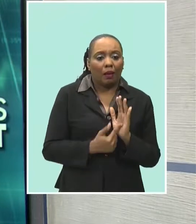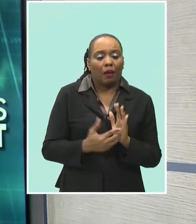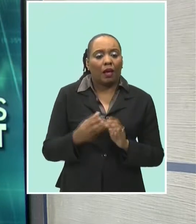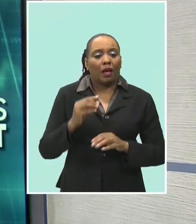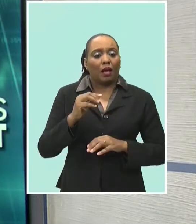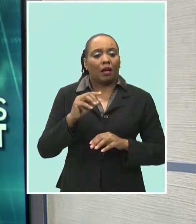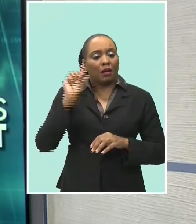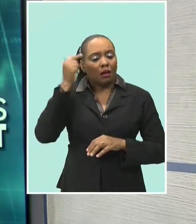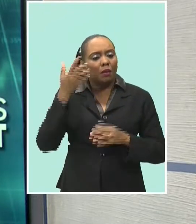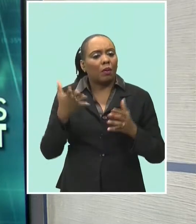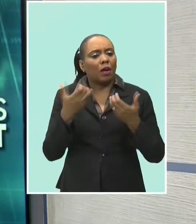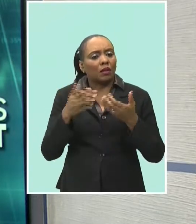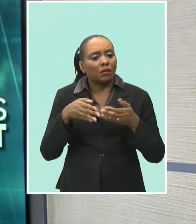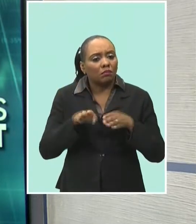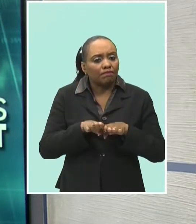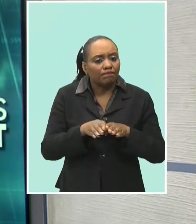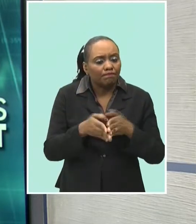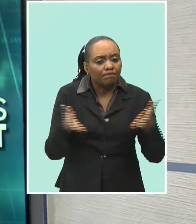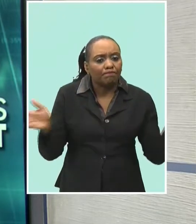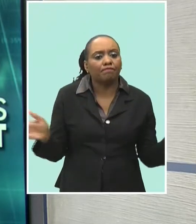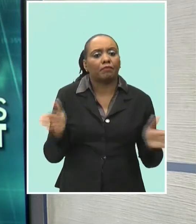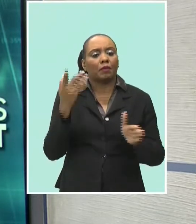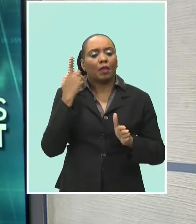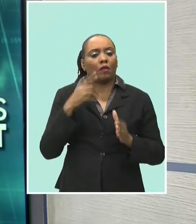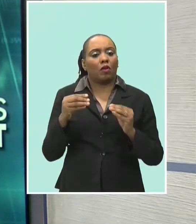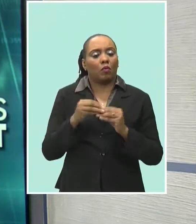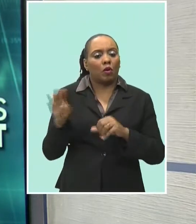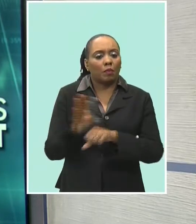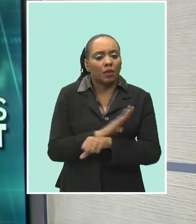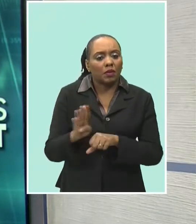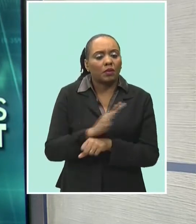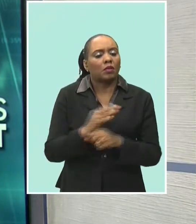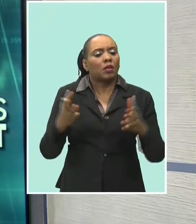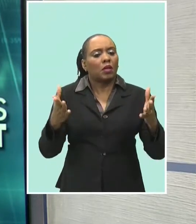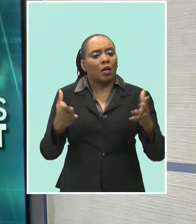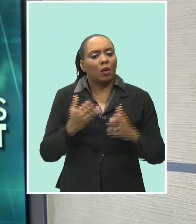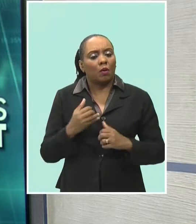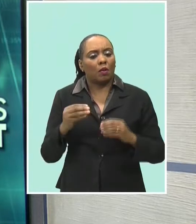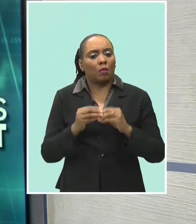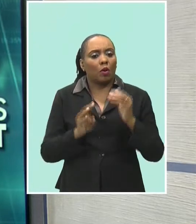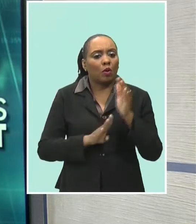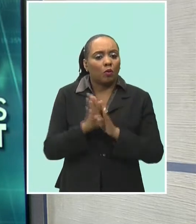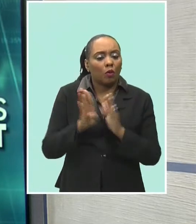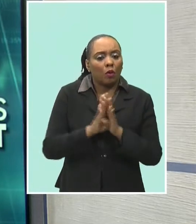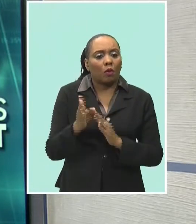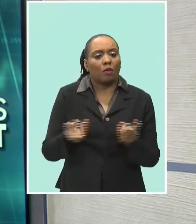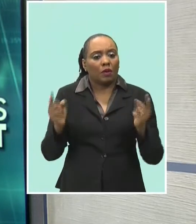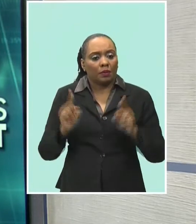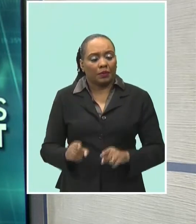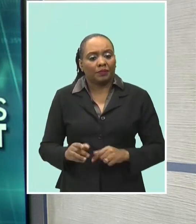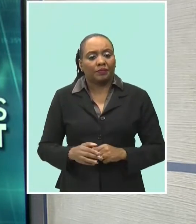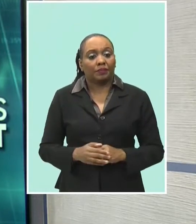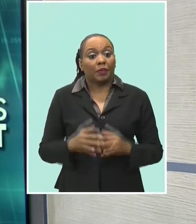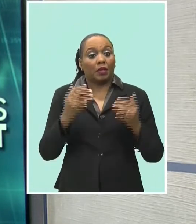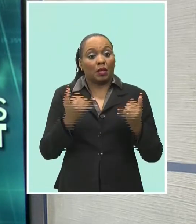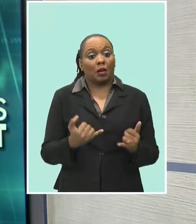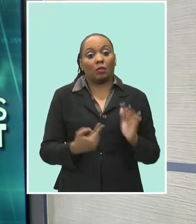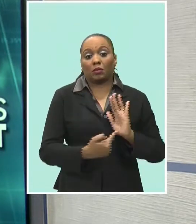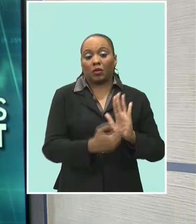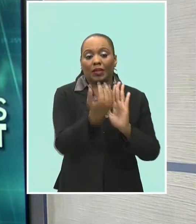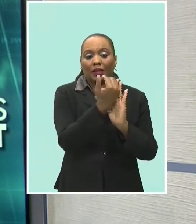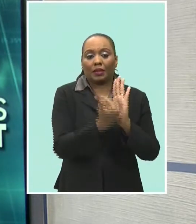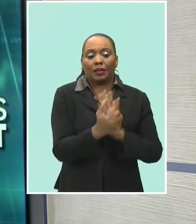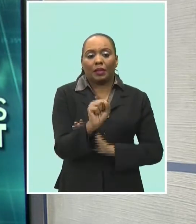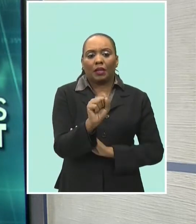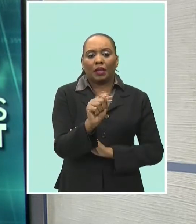take place, BIBA is perfectly positioned to work to further advance growth within the sector. Okay, time now to take a look how stocks traded